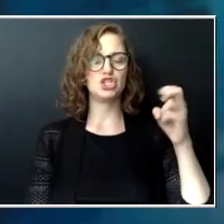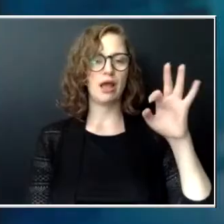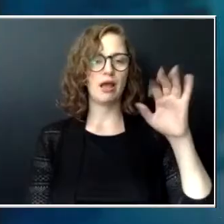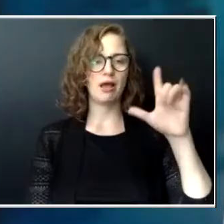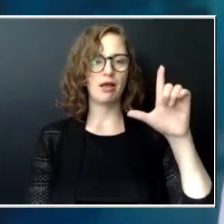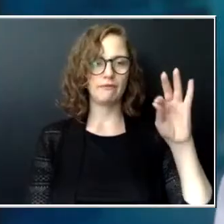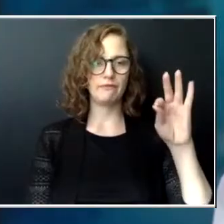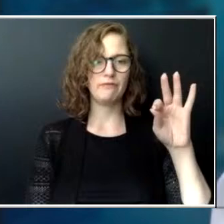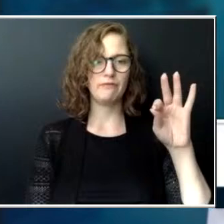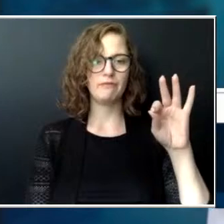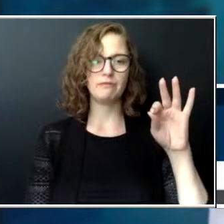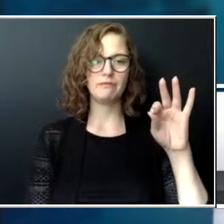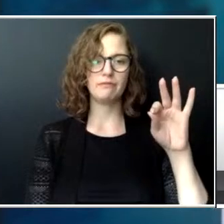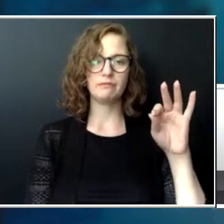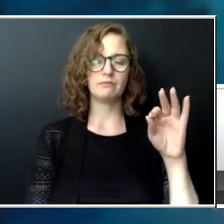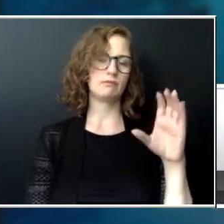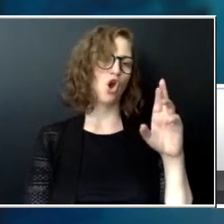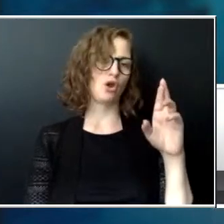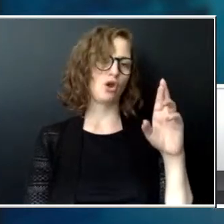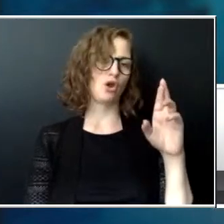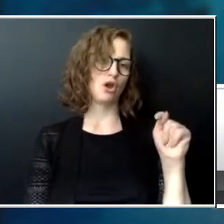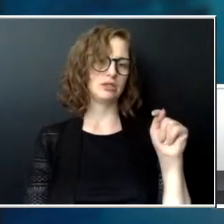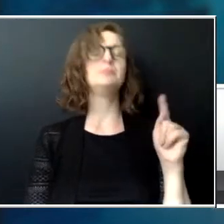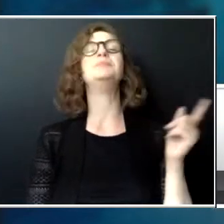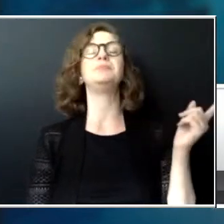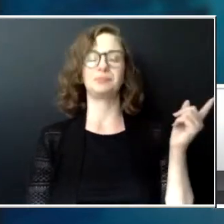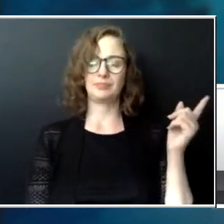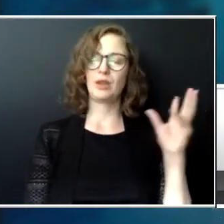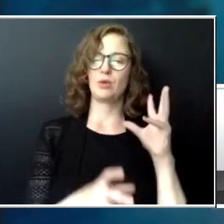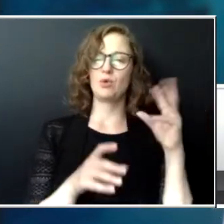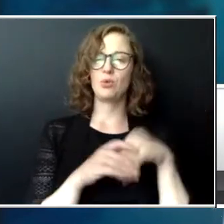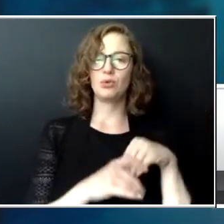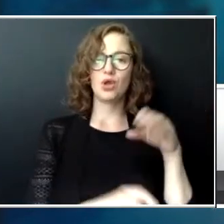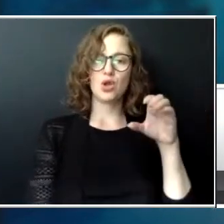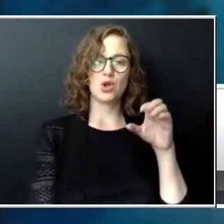was enrolled in our CRISPR trial, which looks at